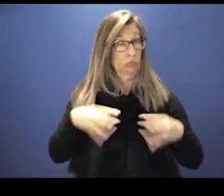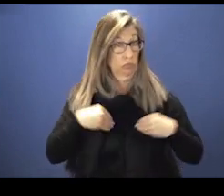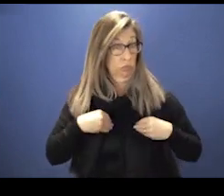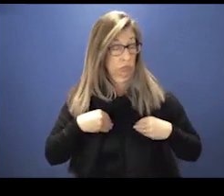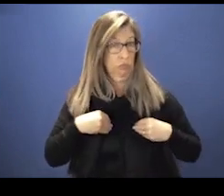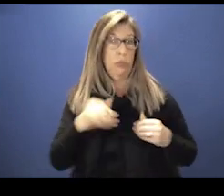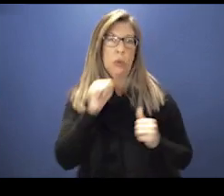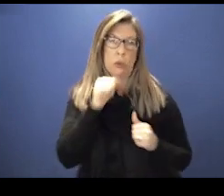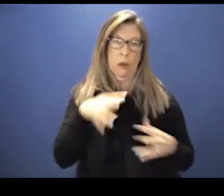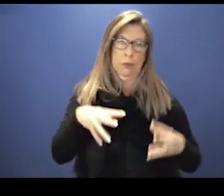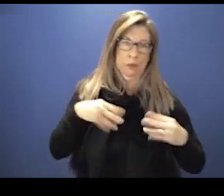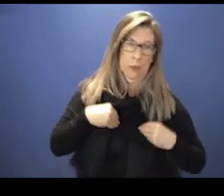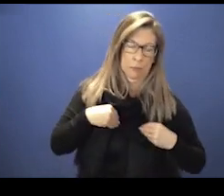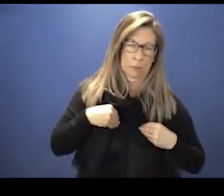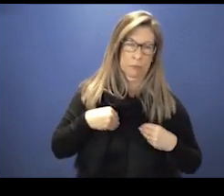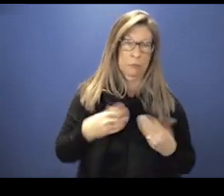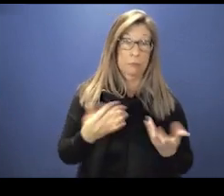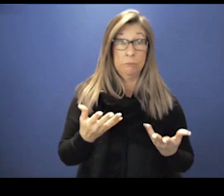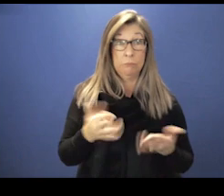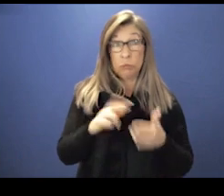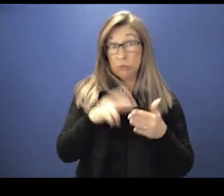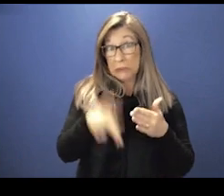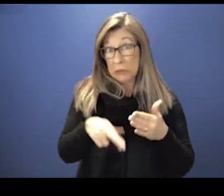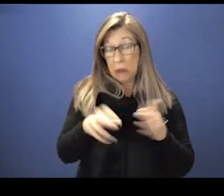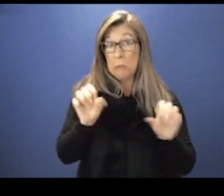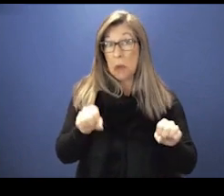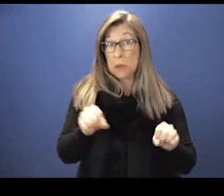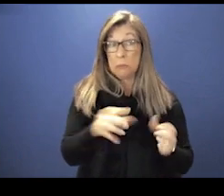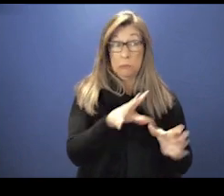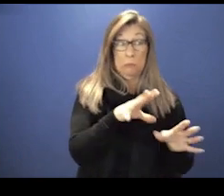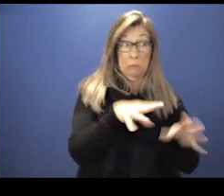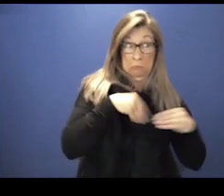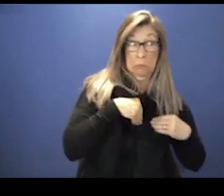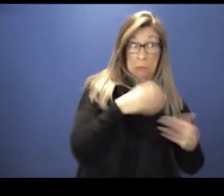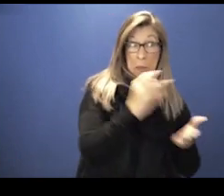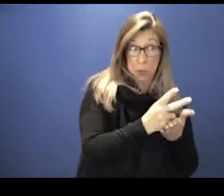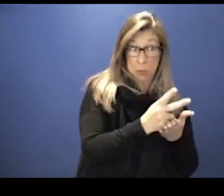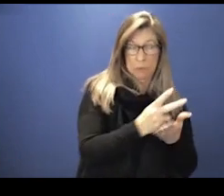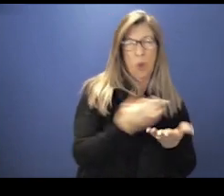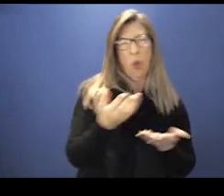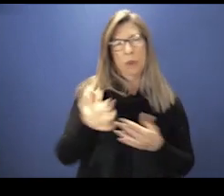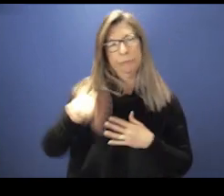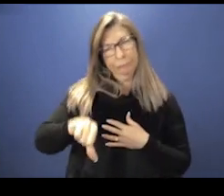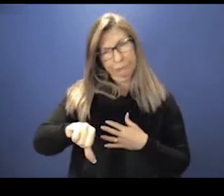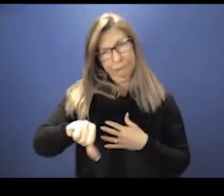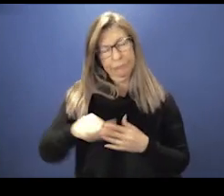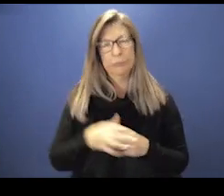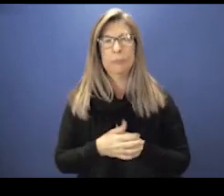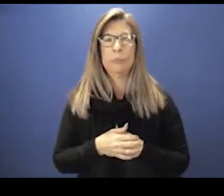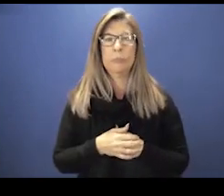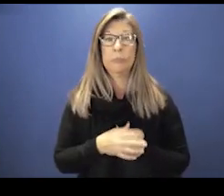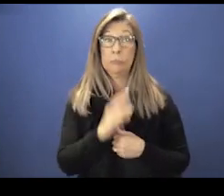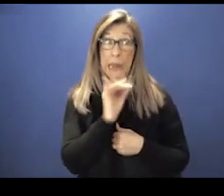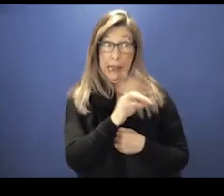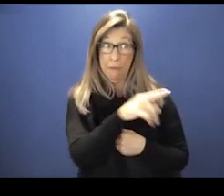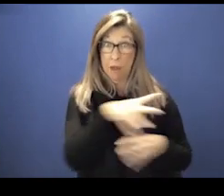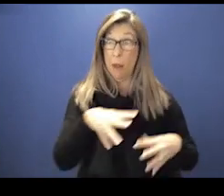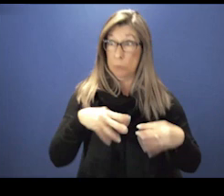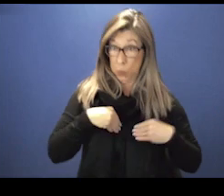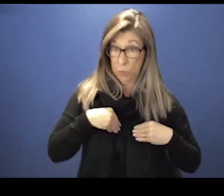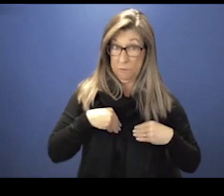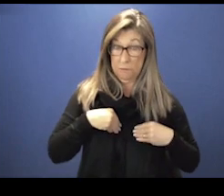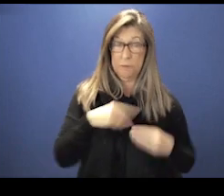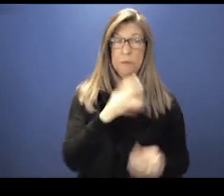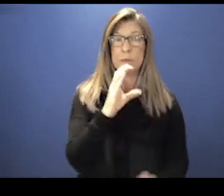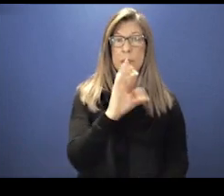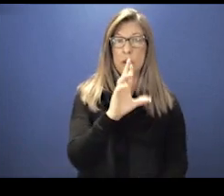outcomes, approval or denial. Let's take a look at both scenarios. If the form is approved, the